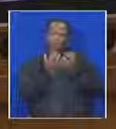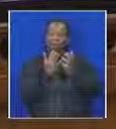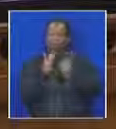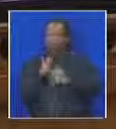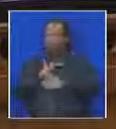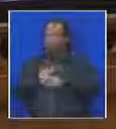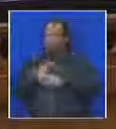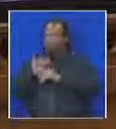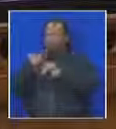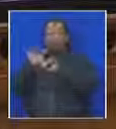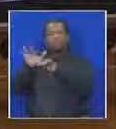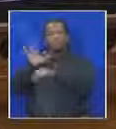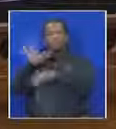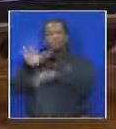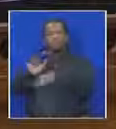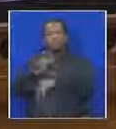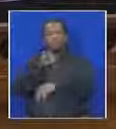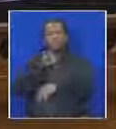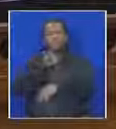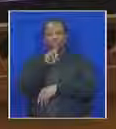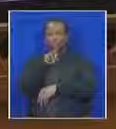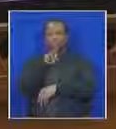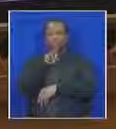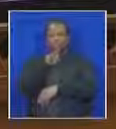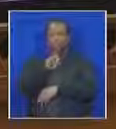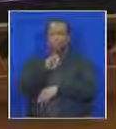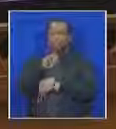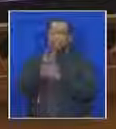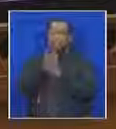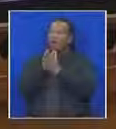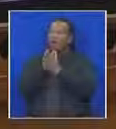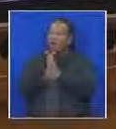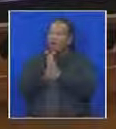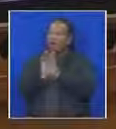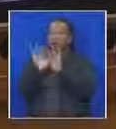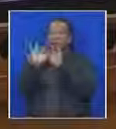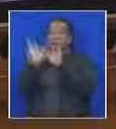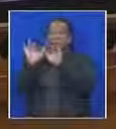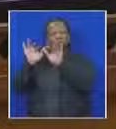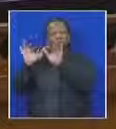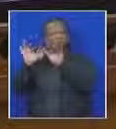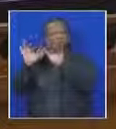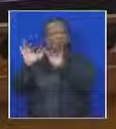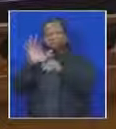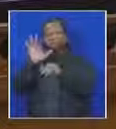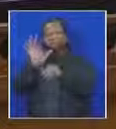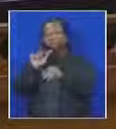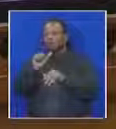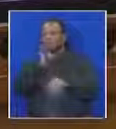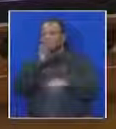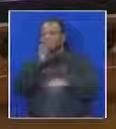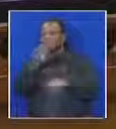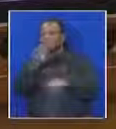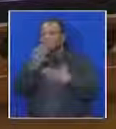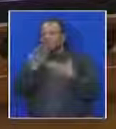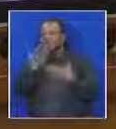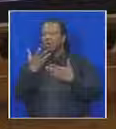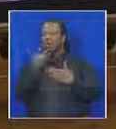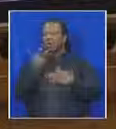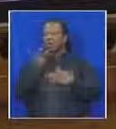this regard, the UDM calls on all citizens, irrespective of their political persuasions, not